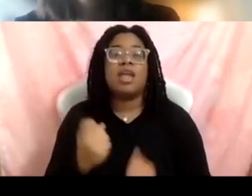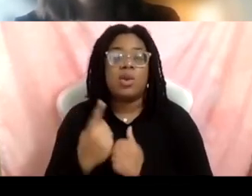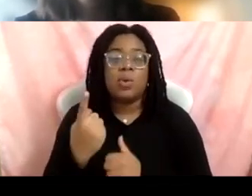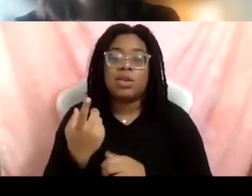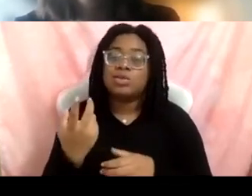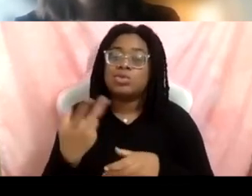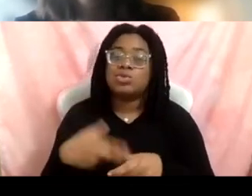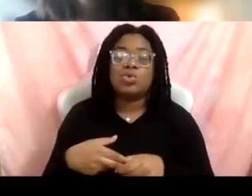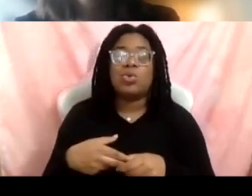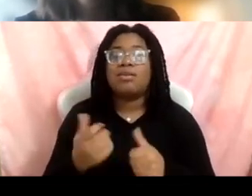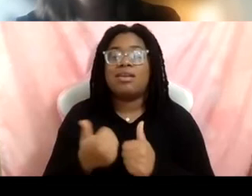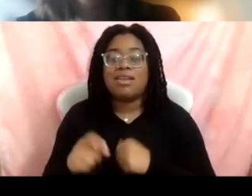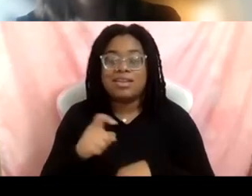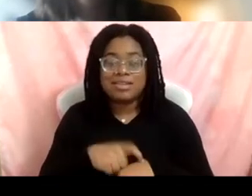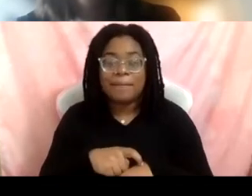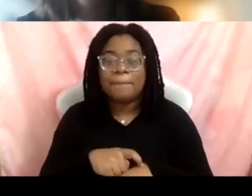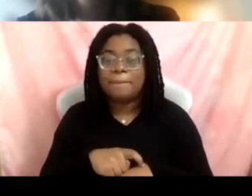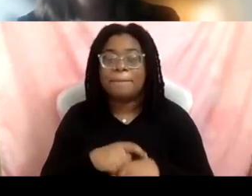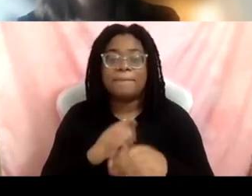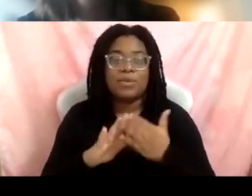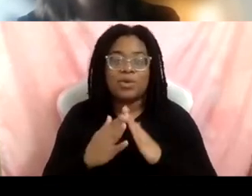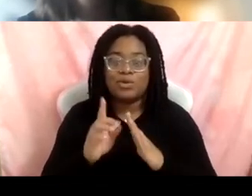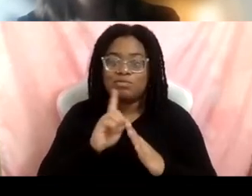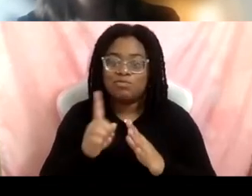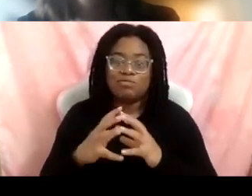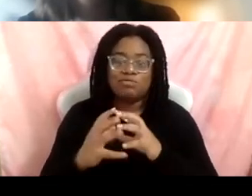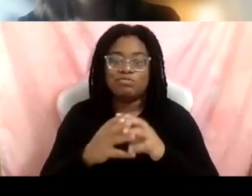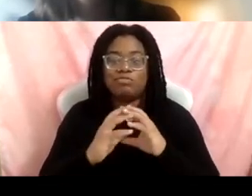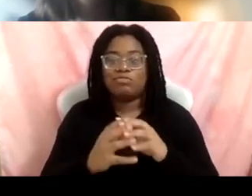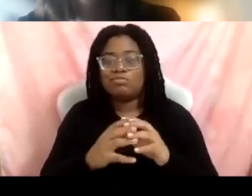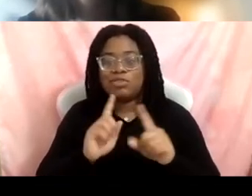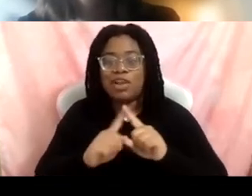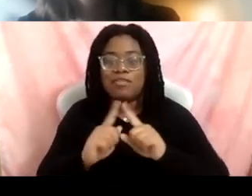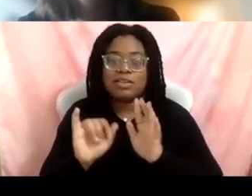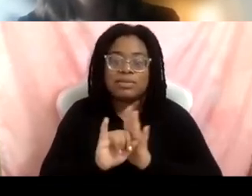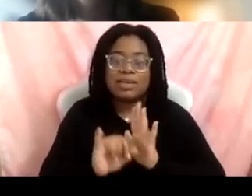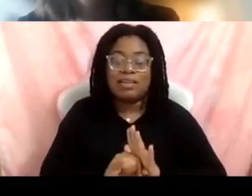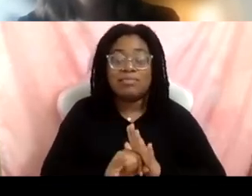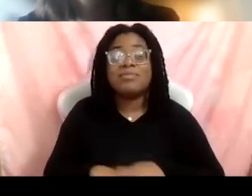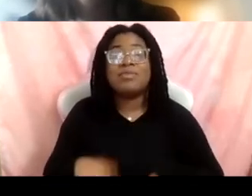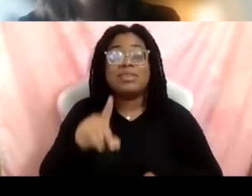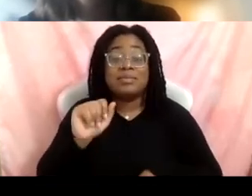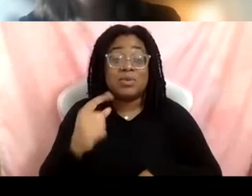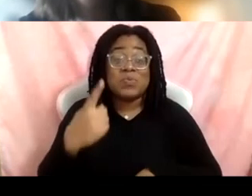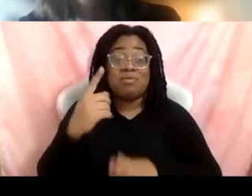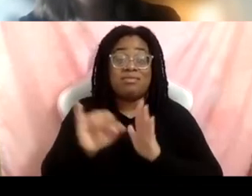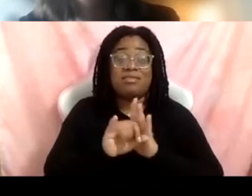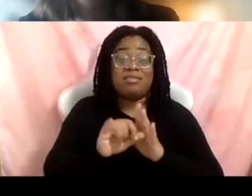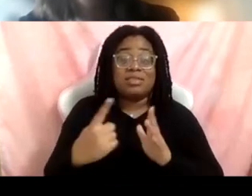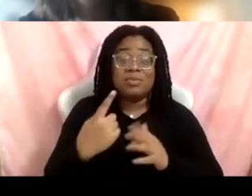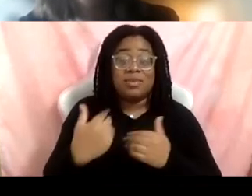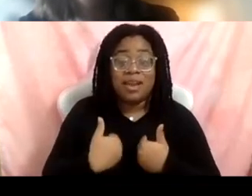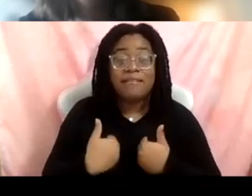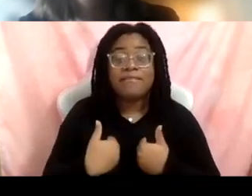very intersectional. Like there's so many different identities that people can have, and disability is just one of them. So I think, yeah, the more